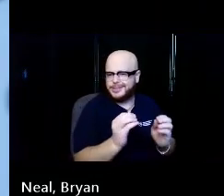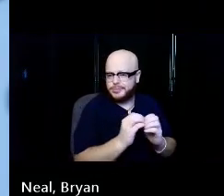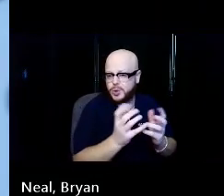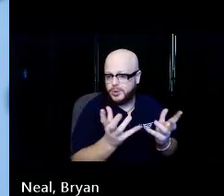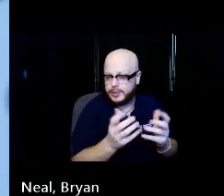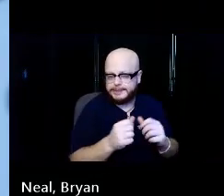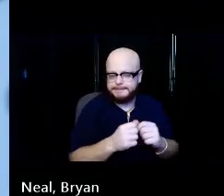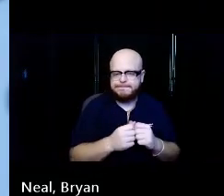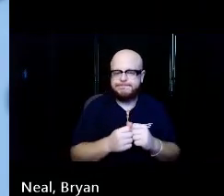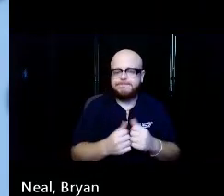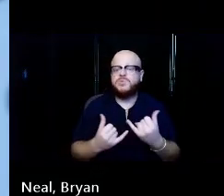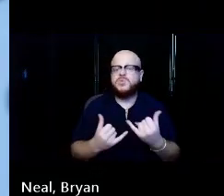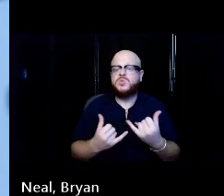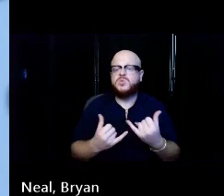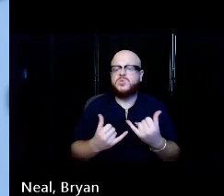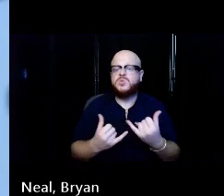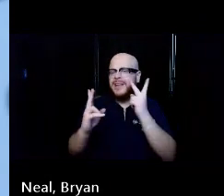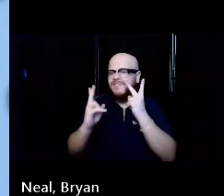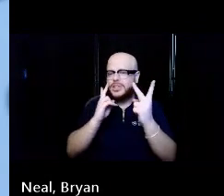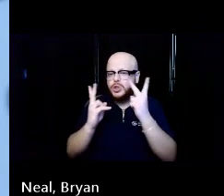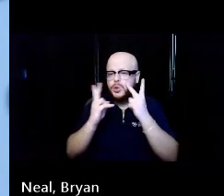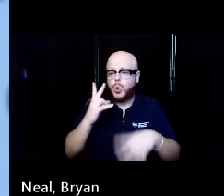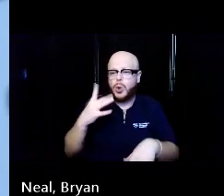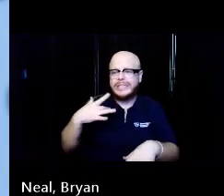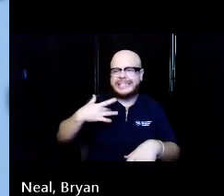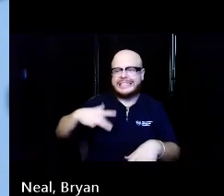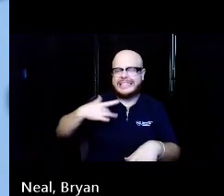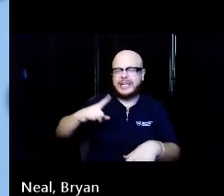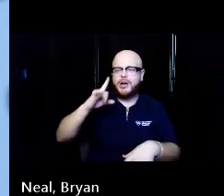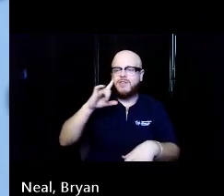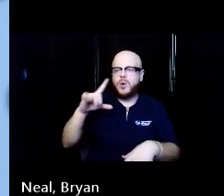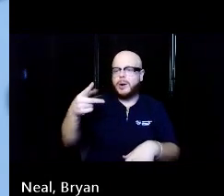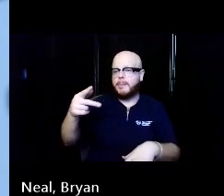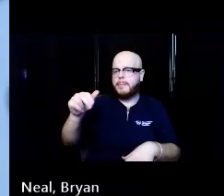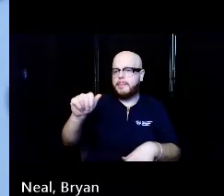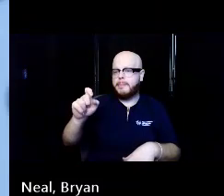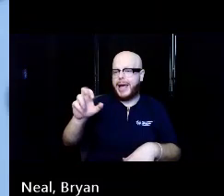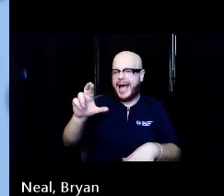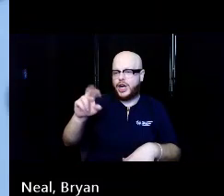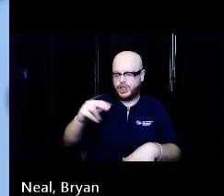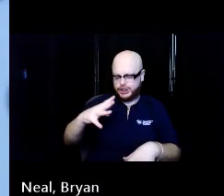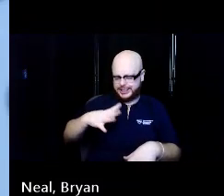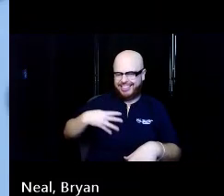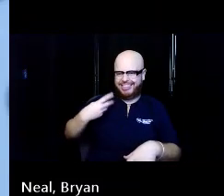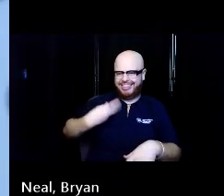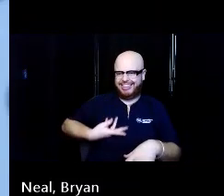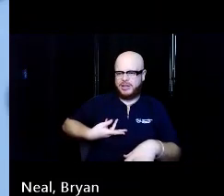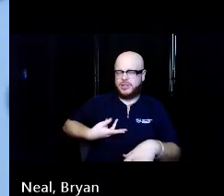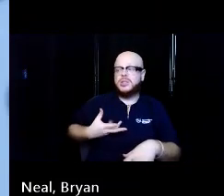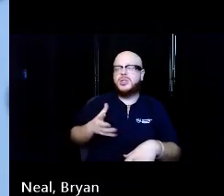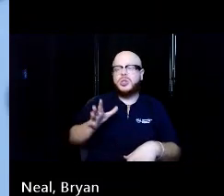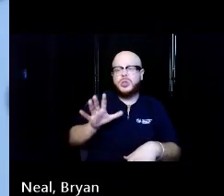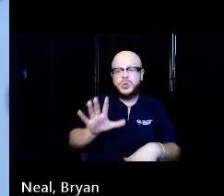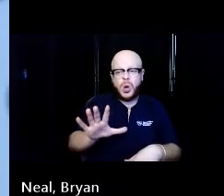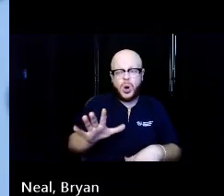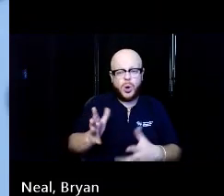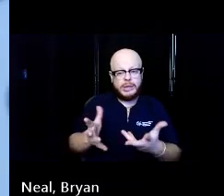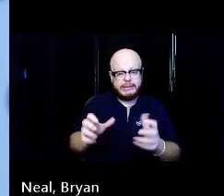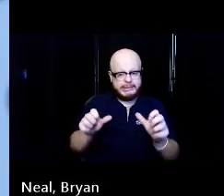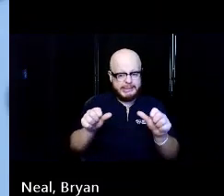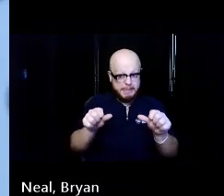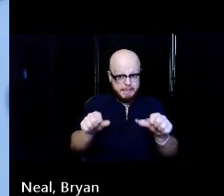sensitivity to patterns. Would it be a reasonable accommodation to request a space with a pattern being